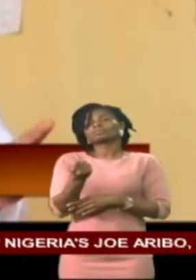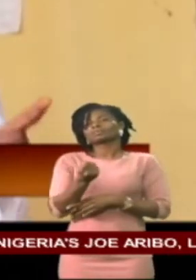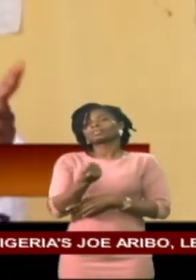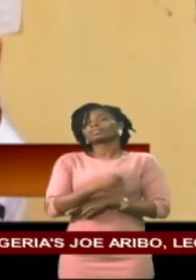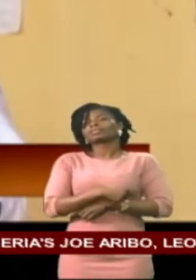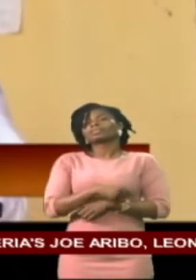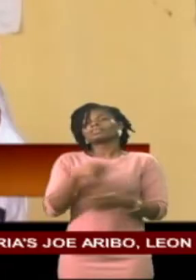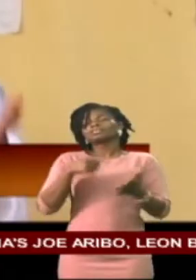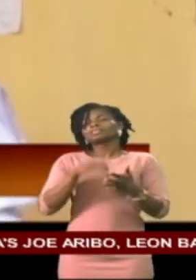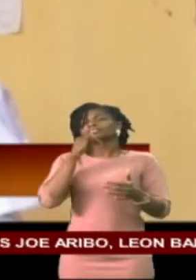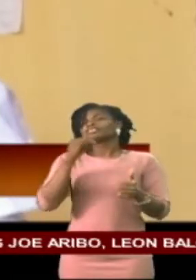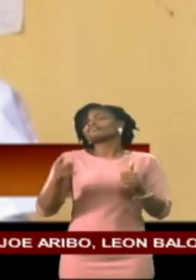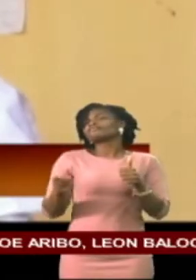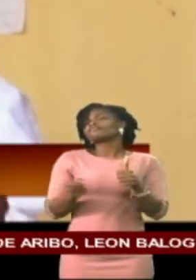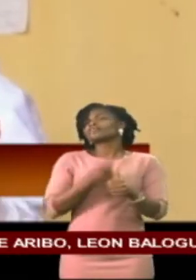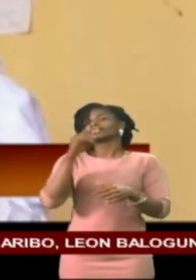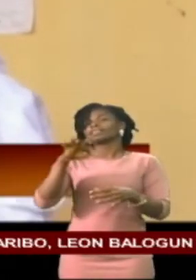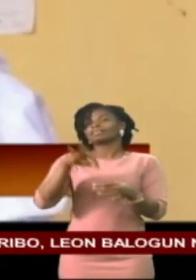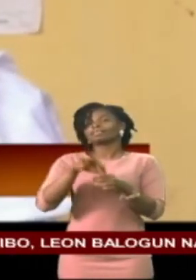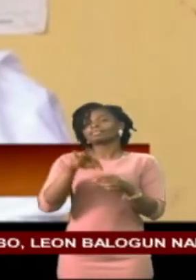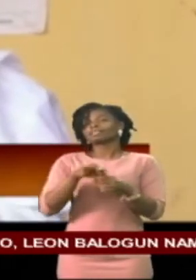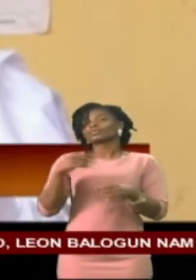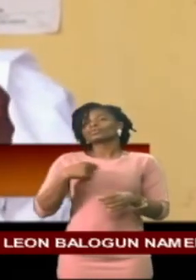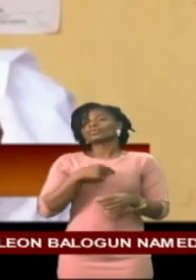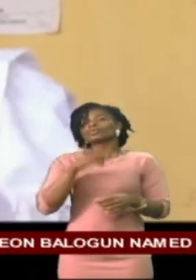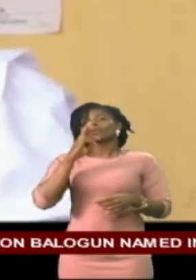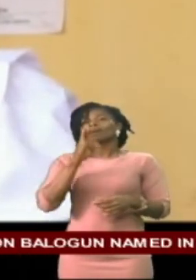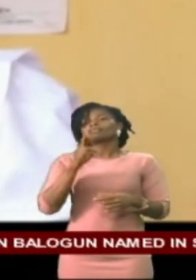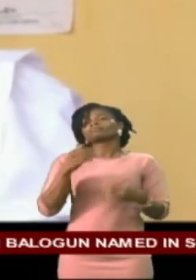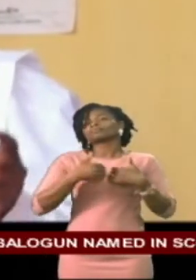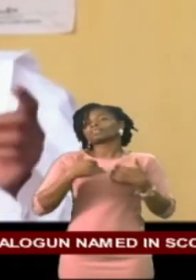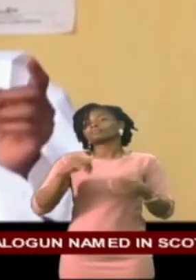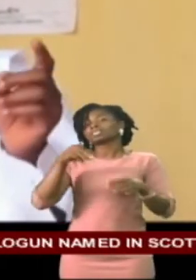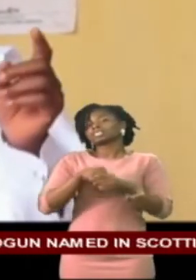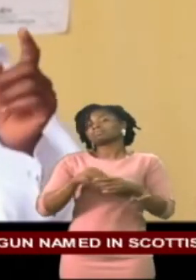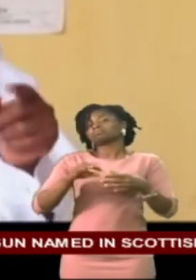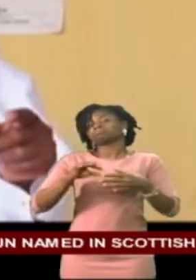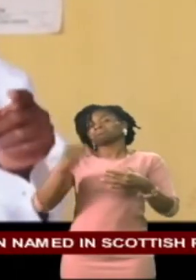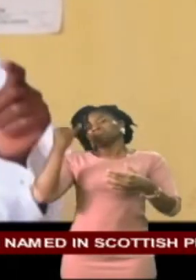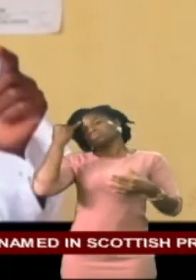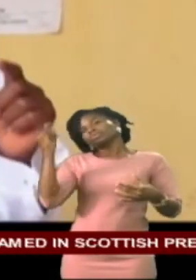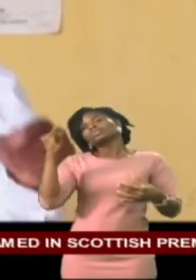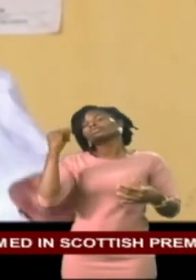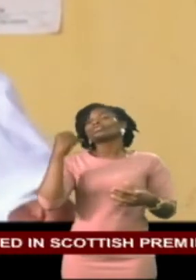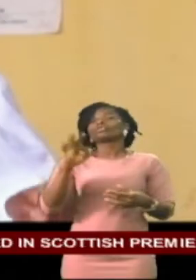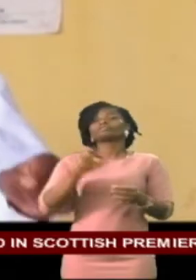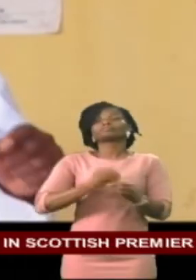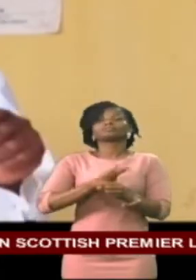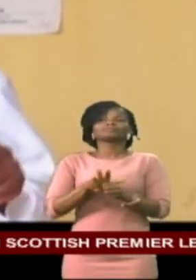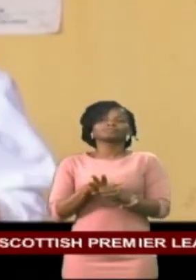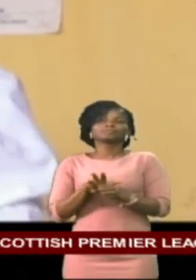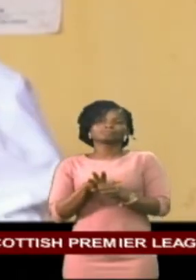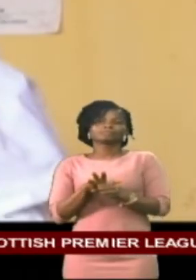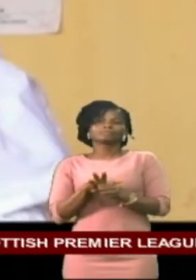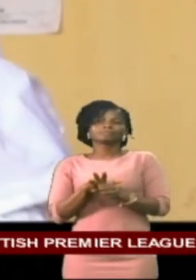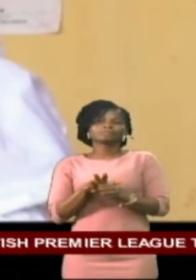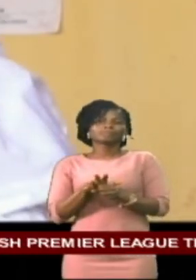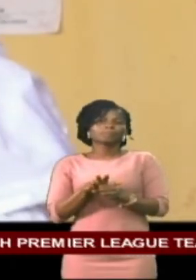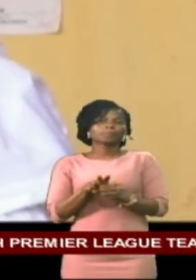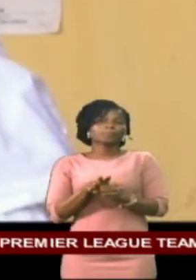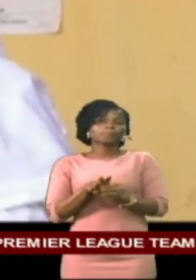first election we are holding in the context of the COVID-19